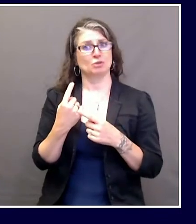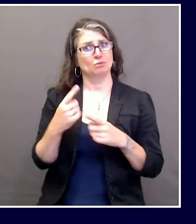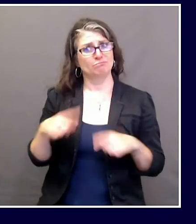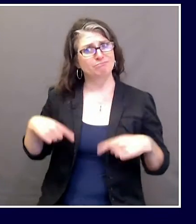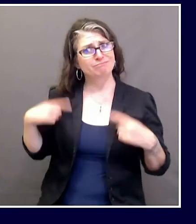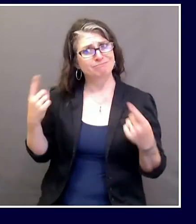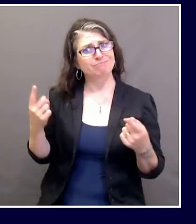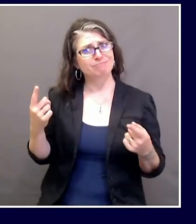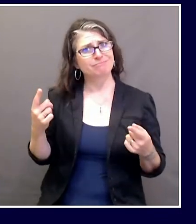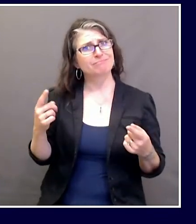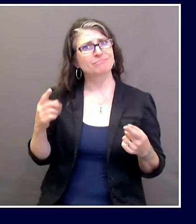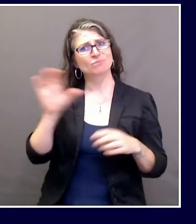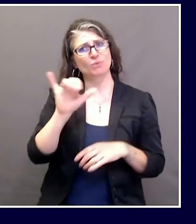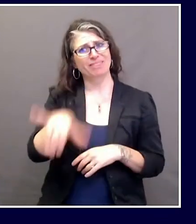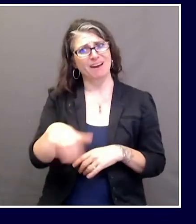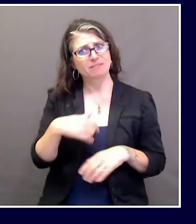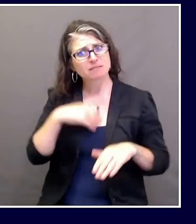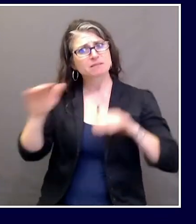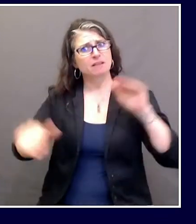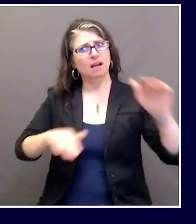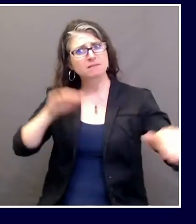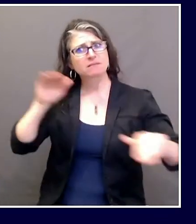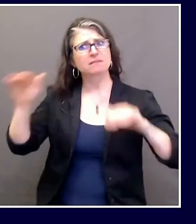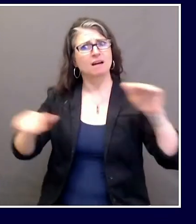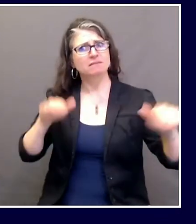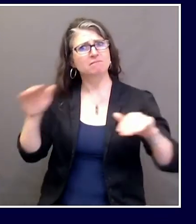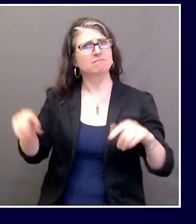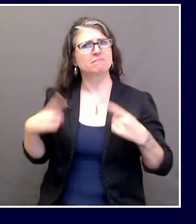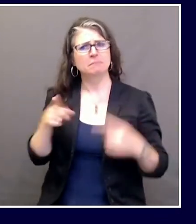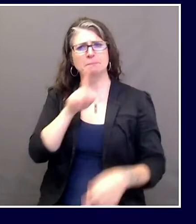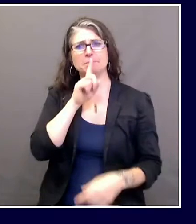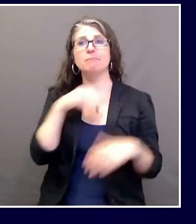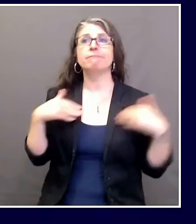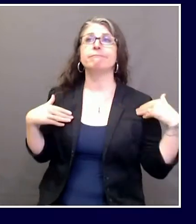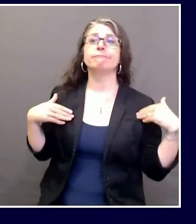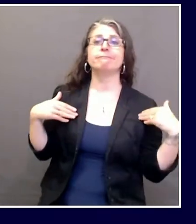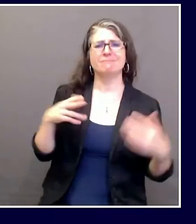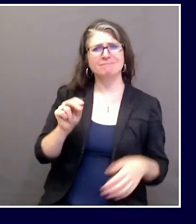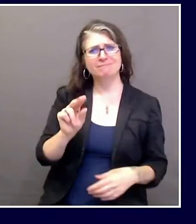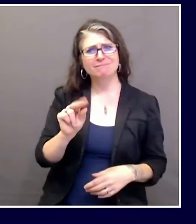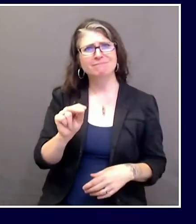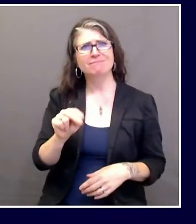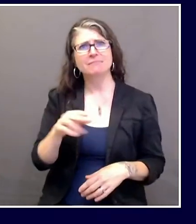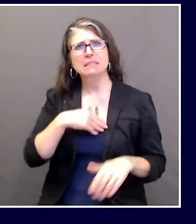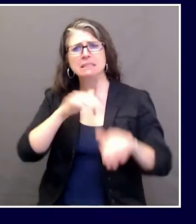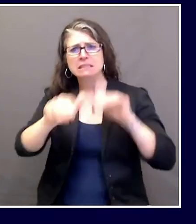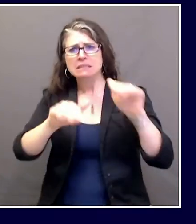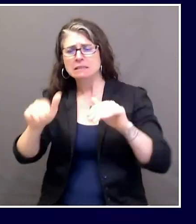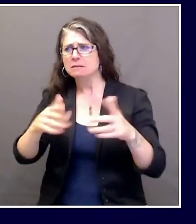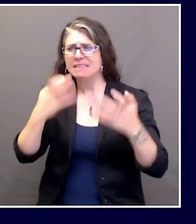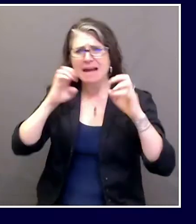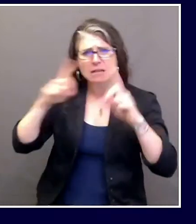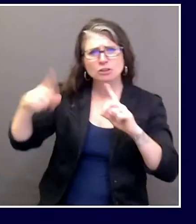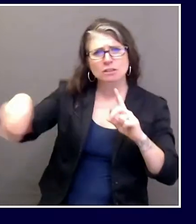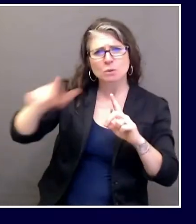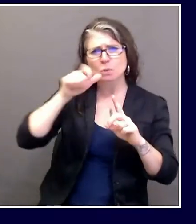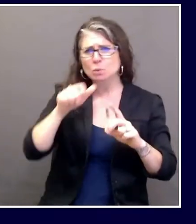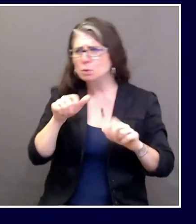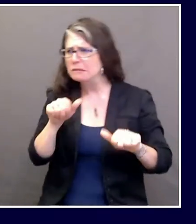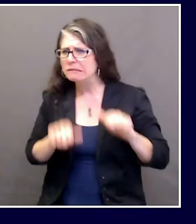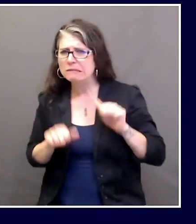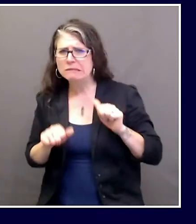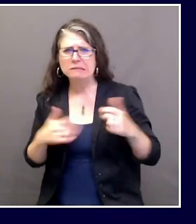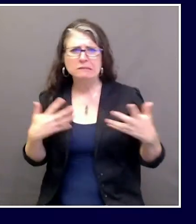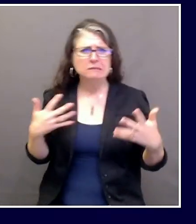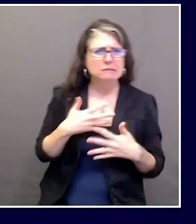around vaccinations to urge folks who are hesitant or who are concerned about potential side effects or who just want